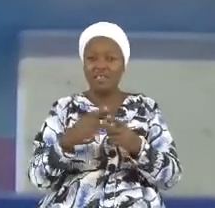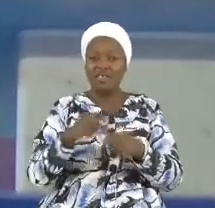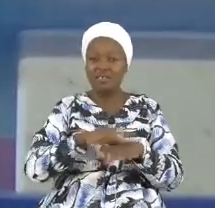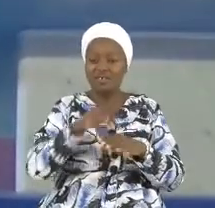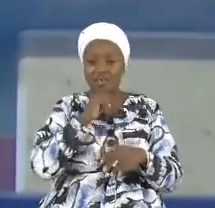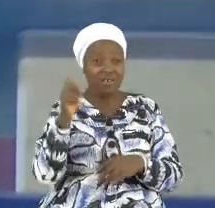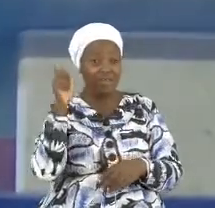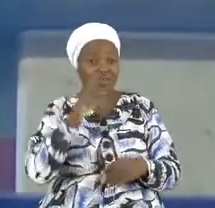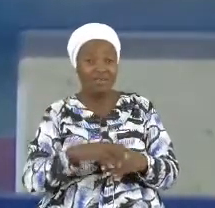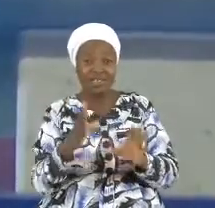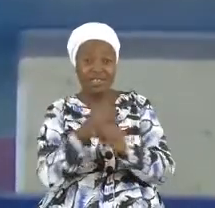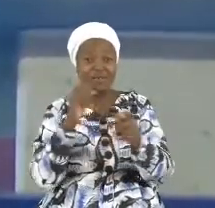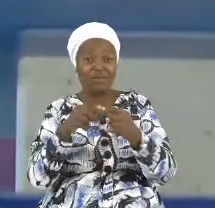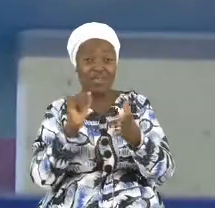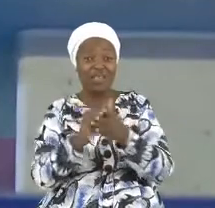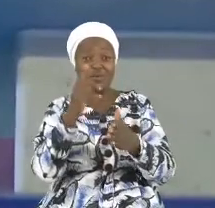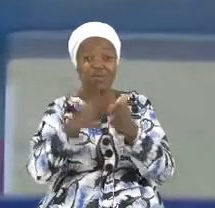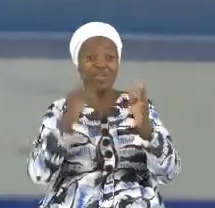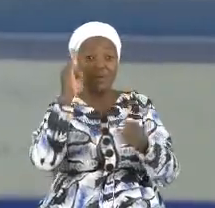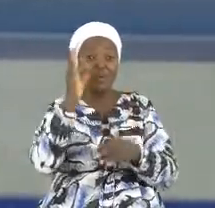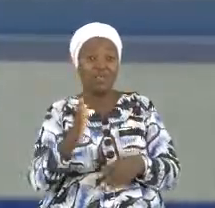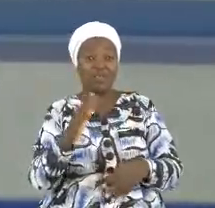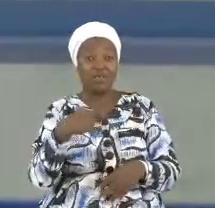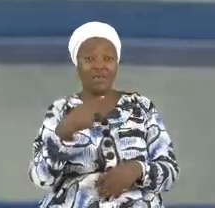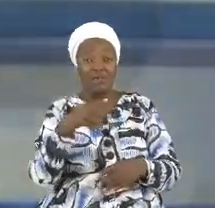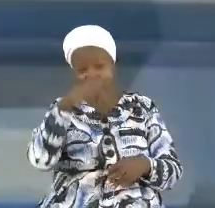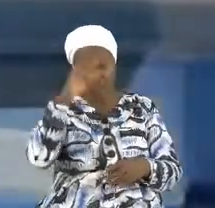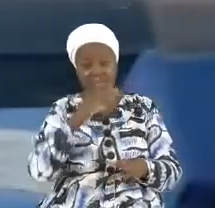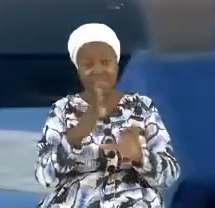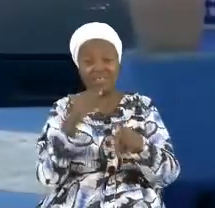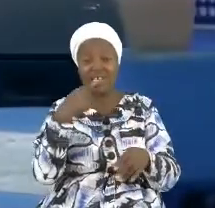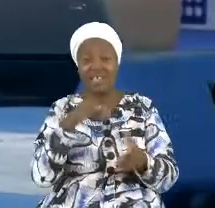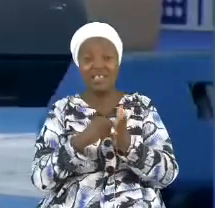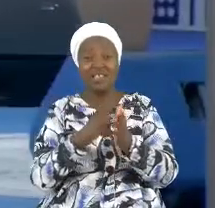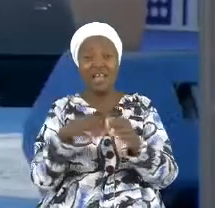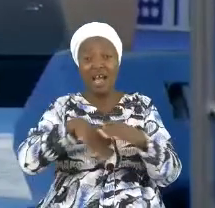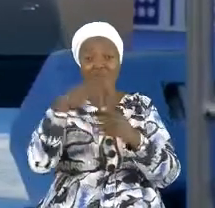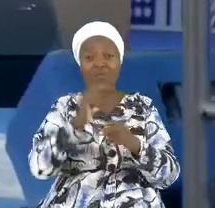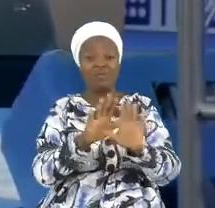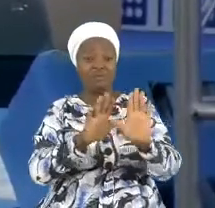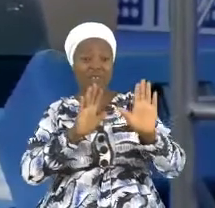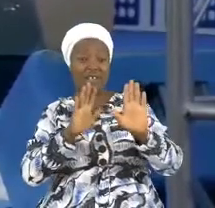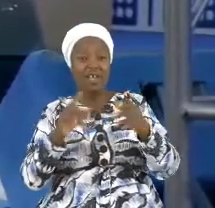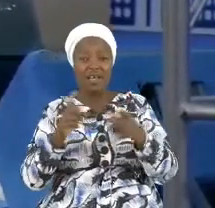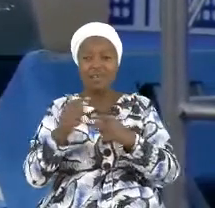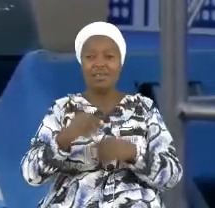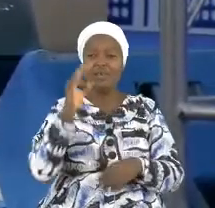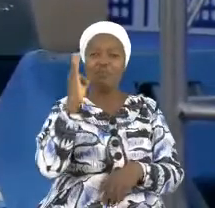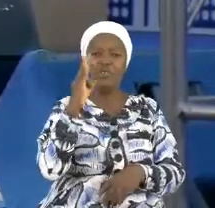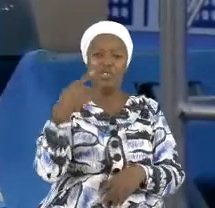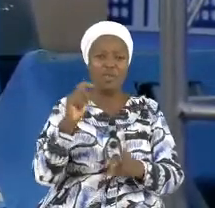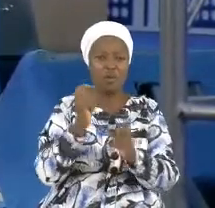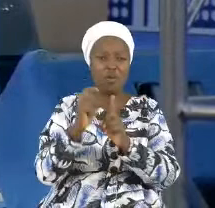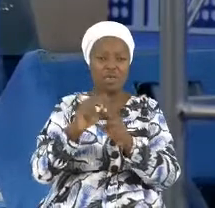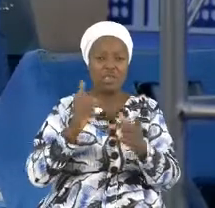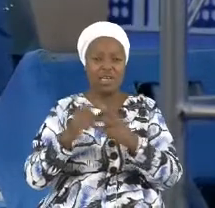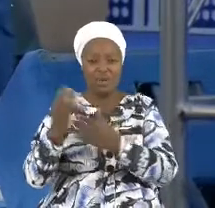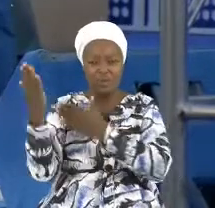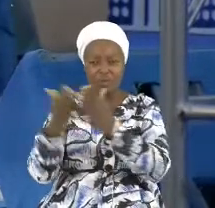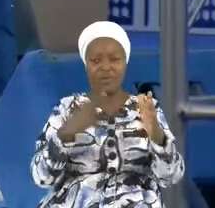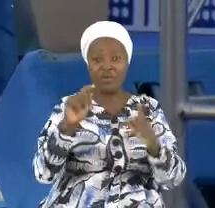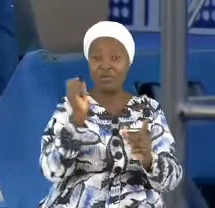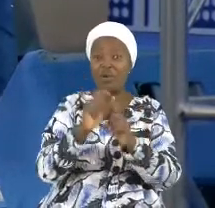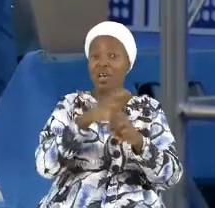because he was saying it out of fear. And I preached the word, and I brought the word and the message